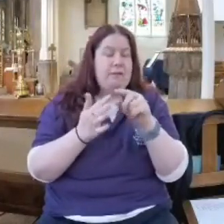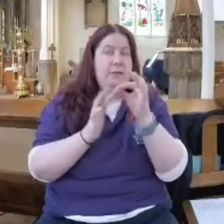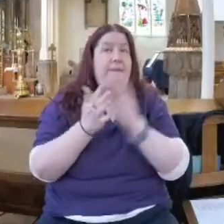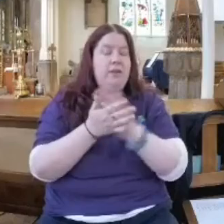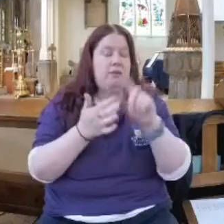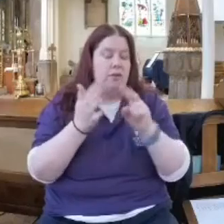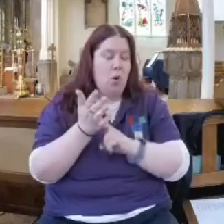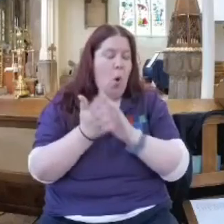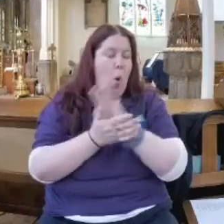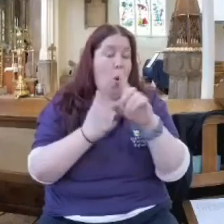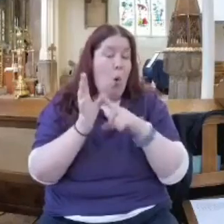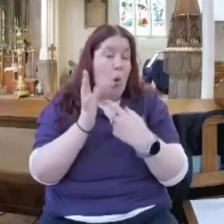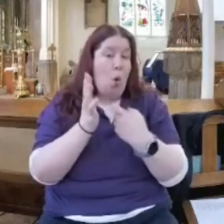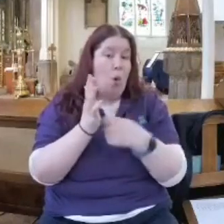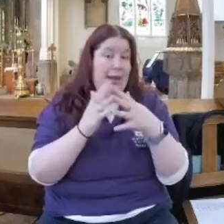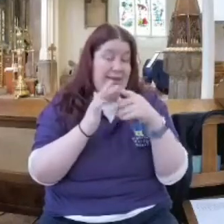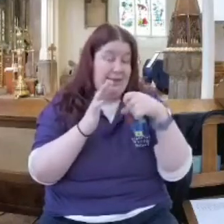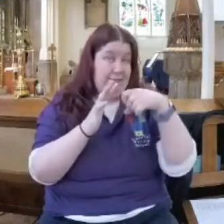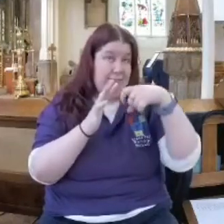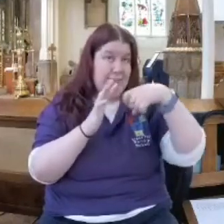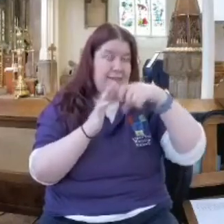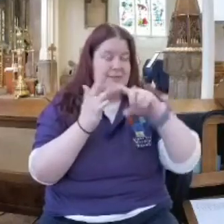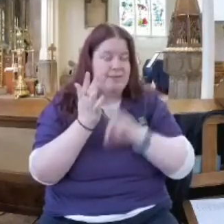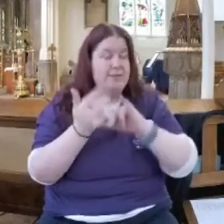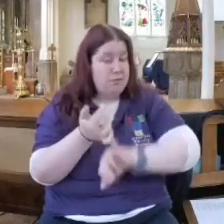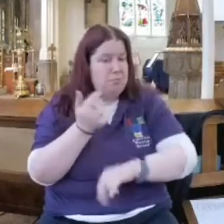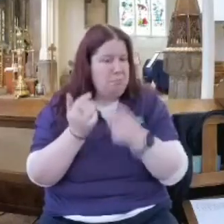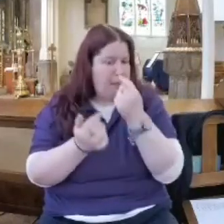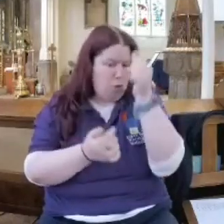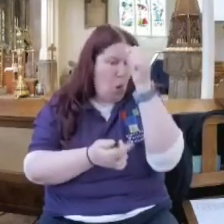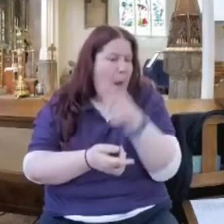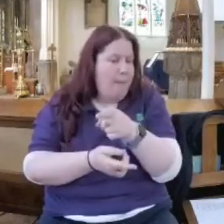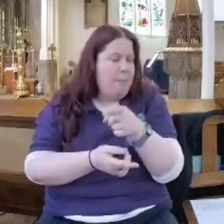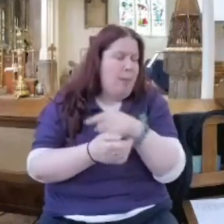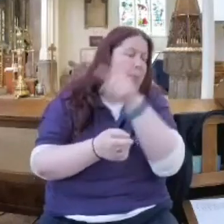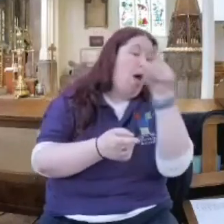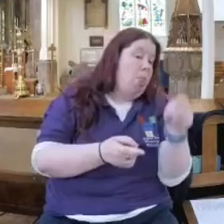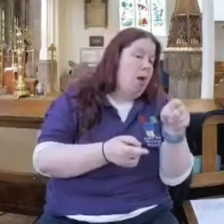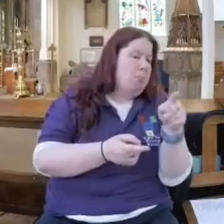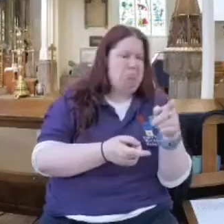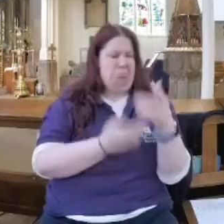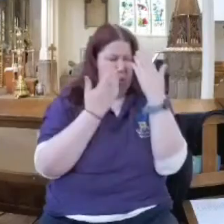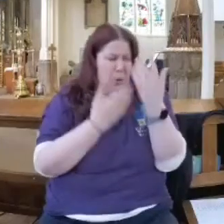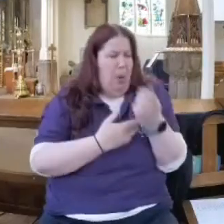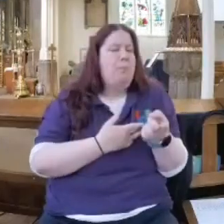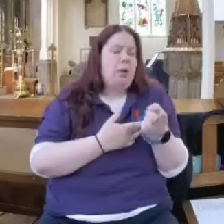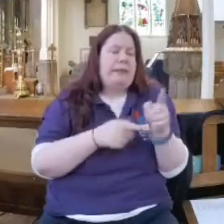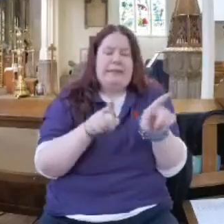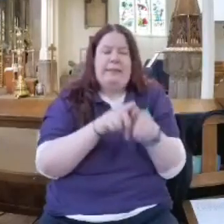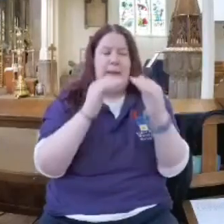many astrophysicists. But let me assure you, he is up there with the leaders in the field.